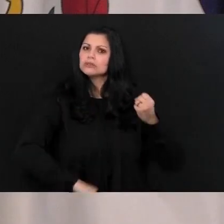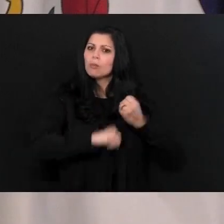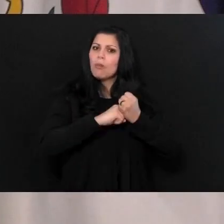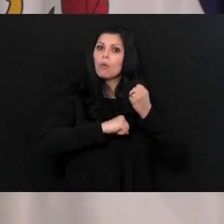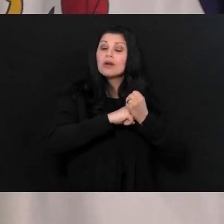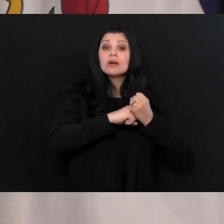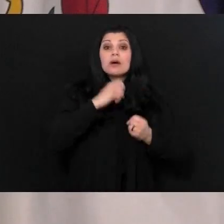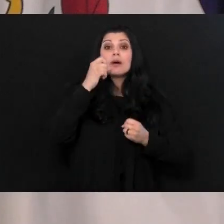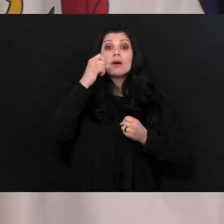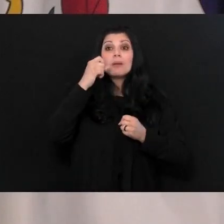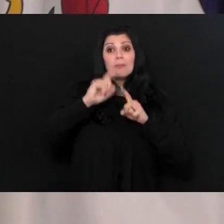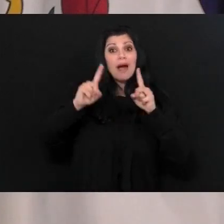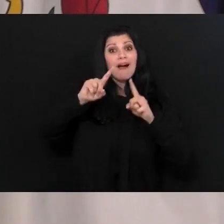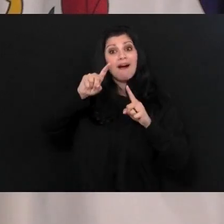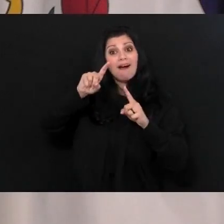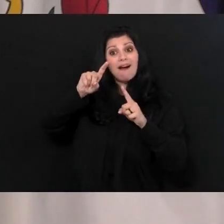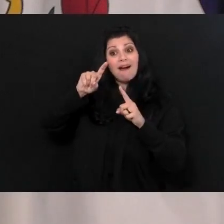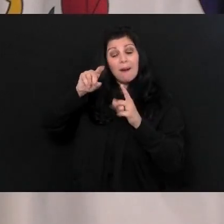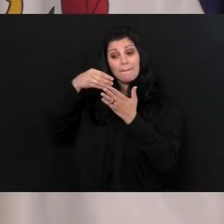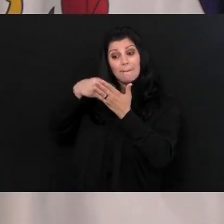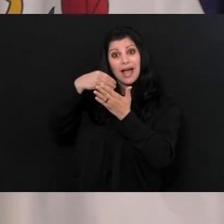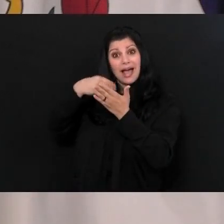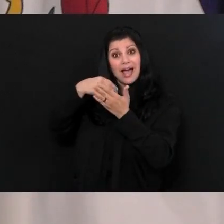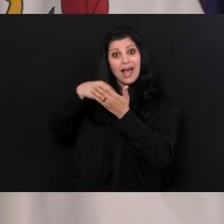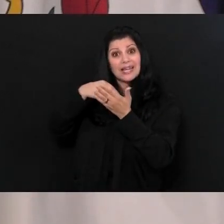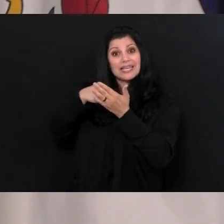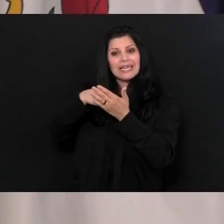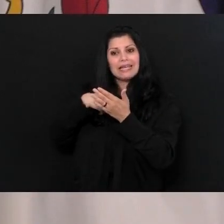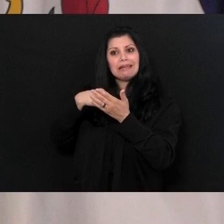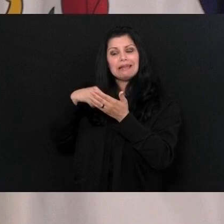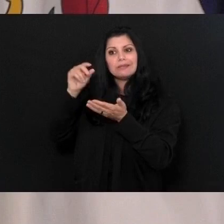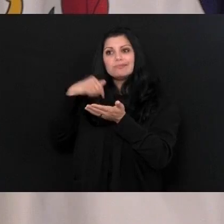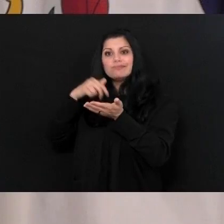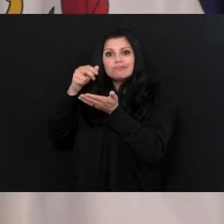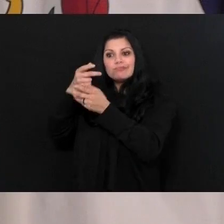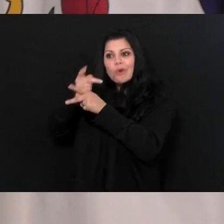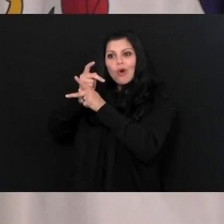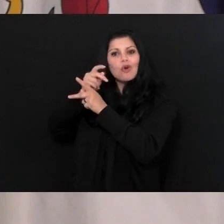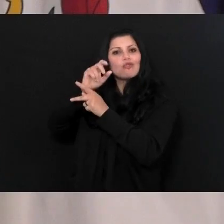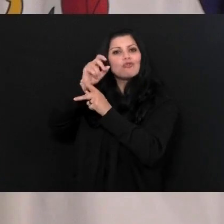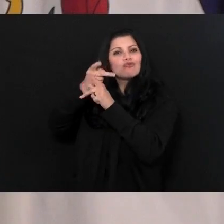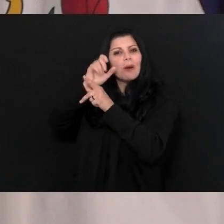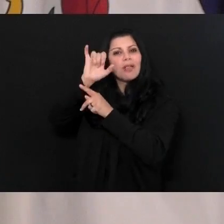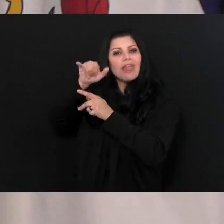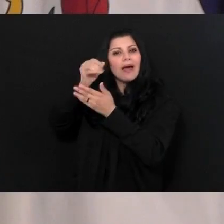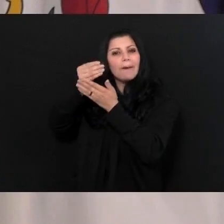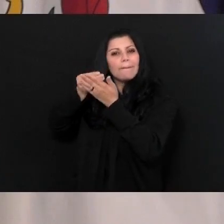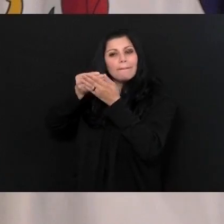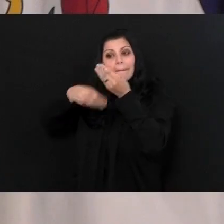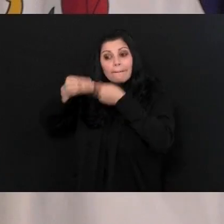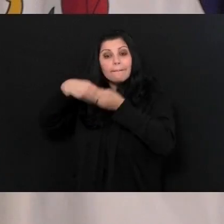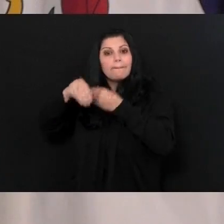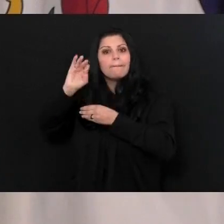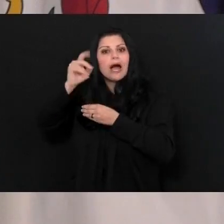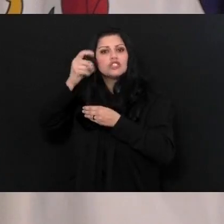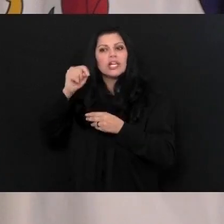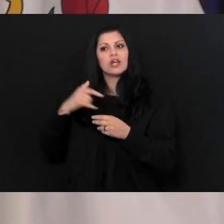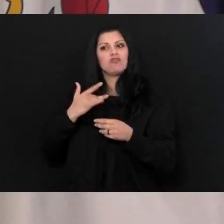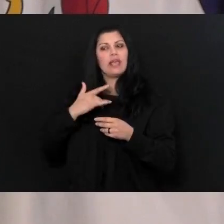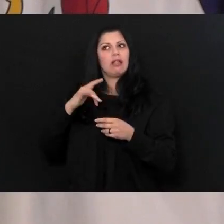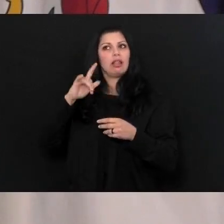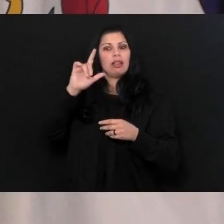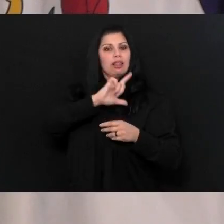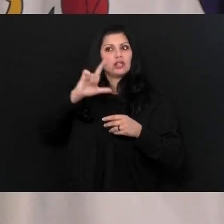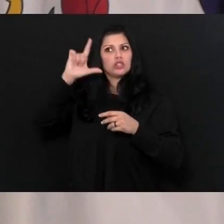the budget, I think that would have to take action from our legislature to be able to do that. From the standpoint of us